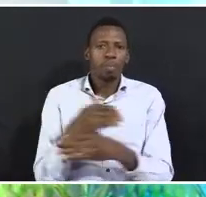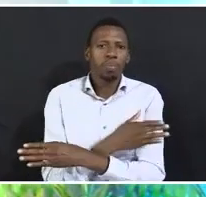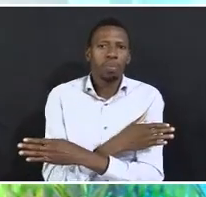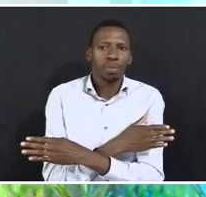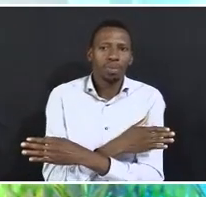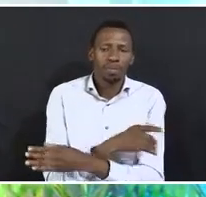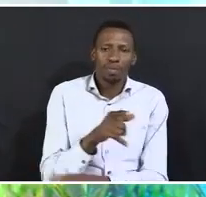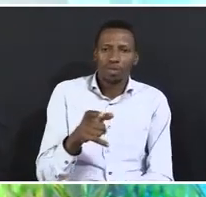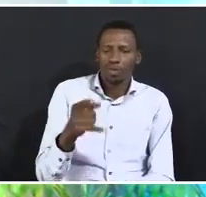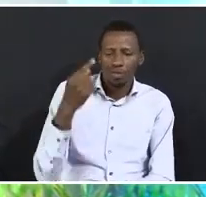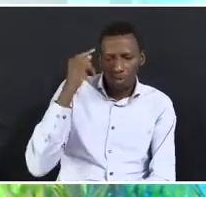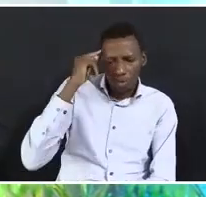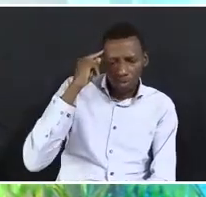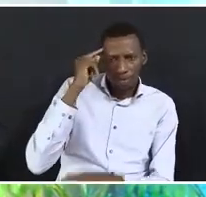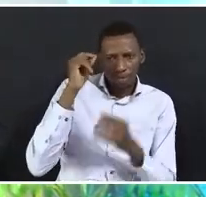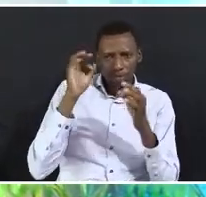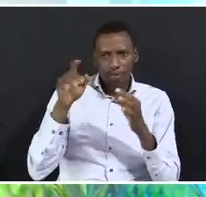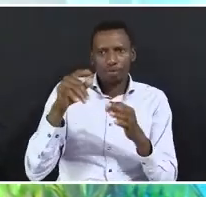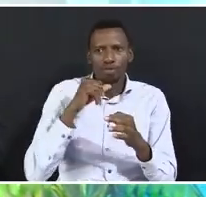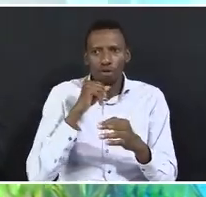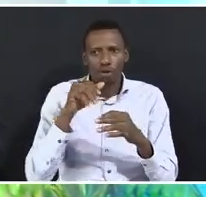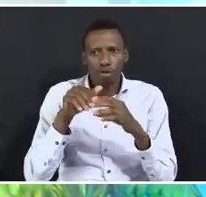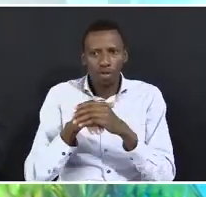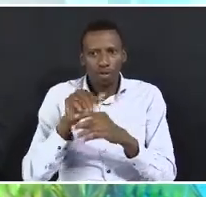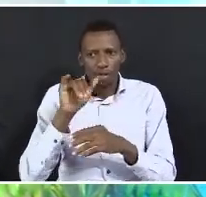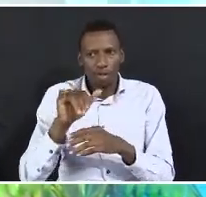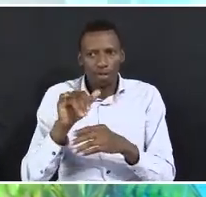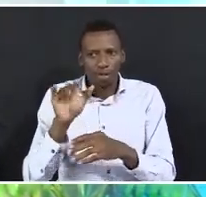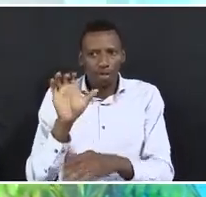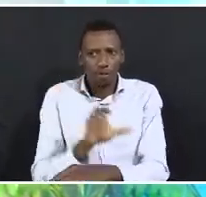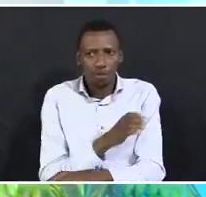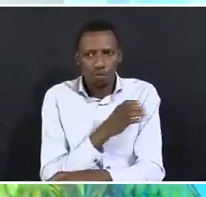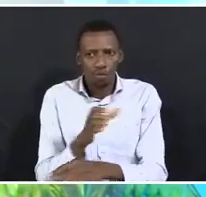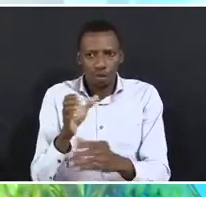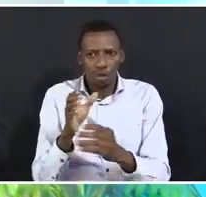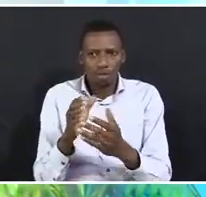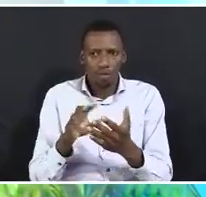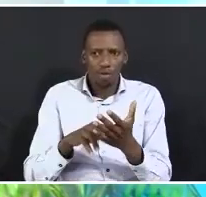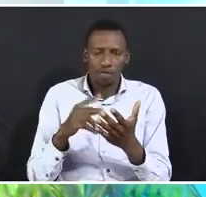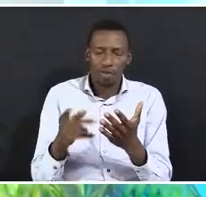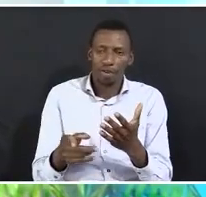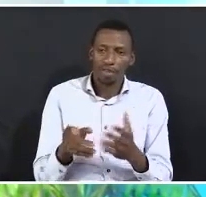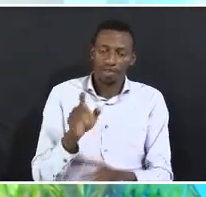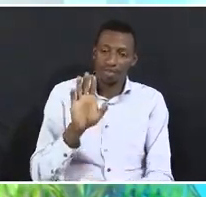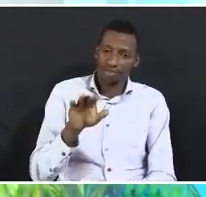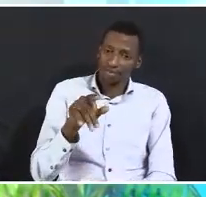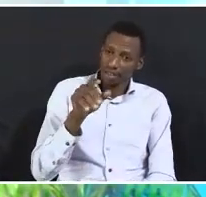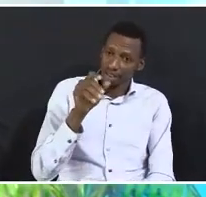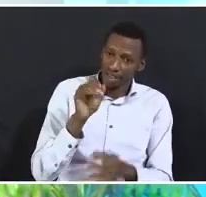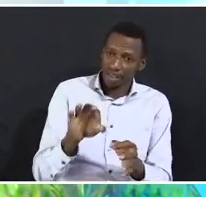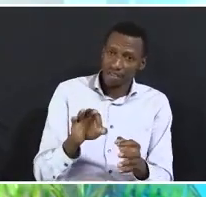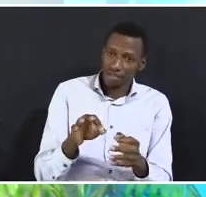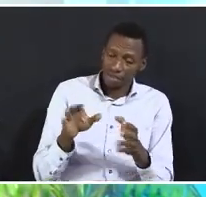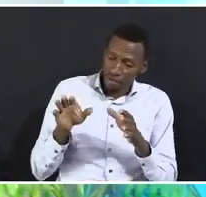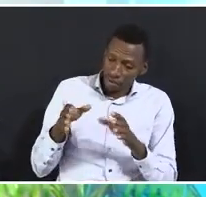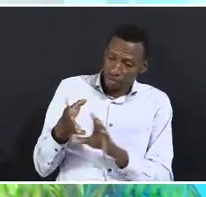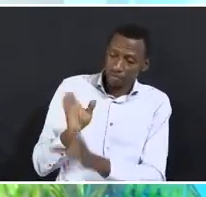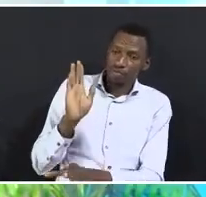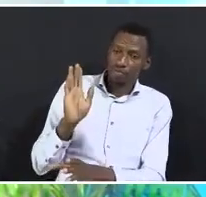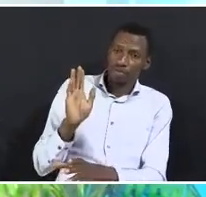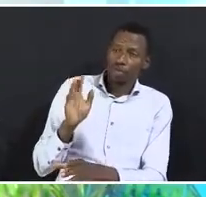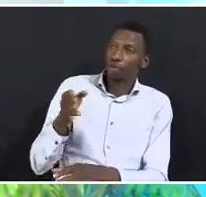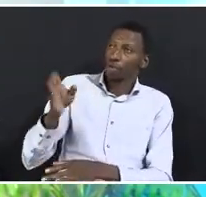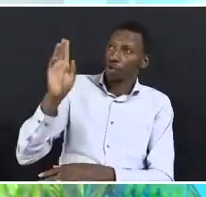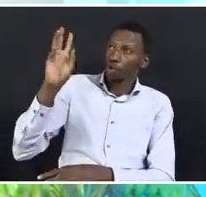And you think that if you are not in that choir, the choir will fall. My friend, even if you leave the choir, God will bring someone else to sing